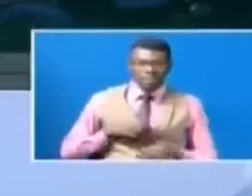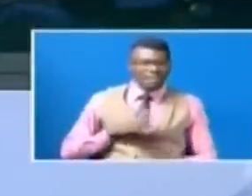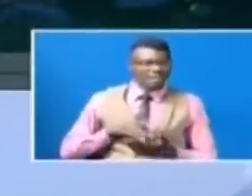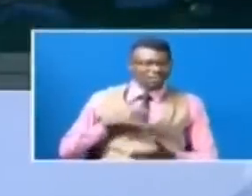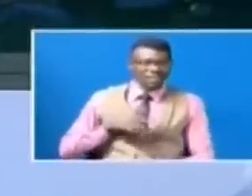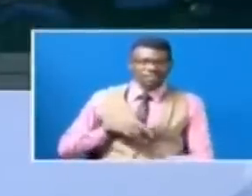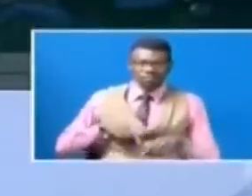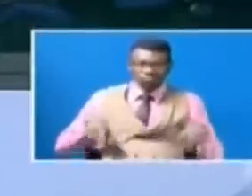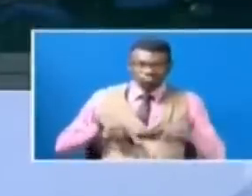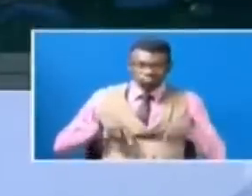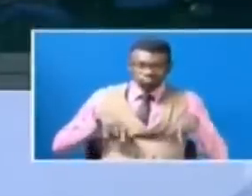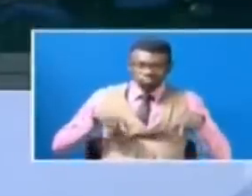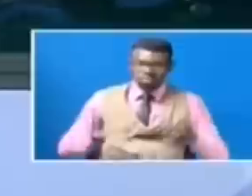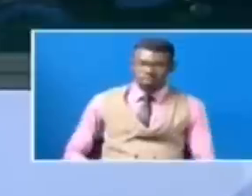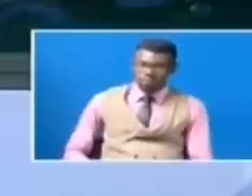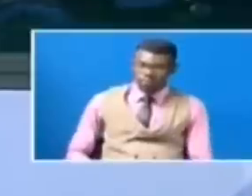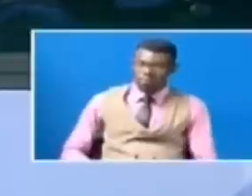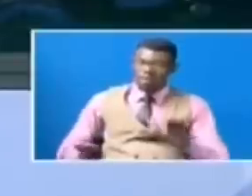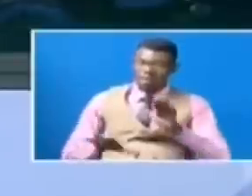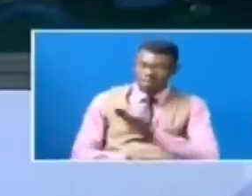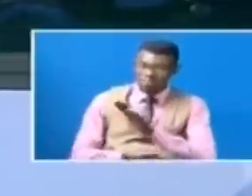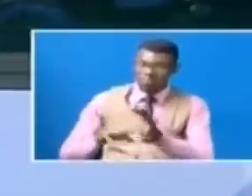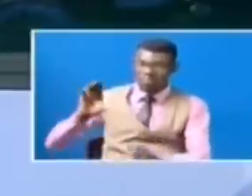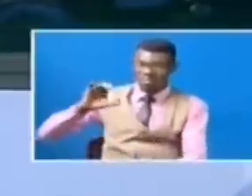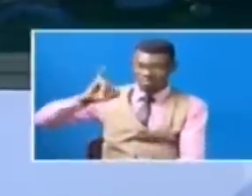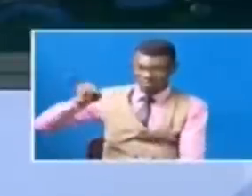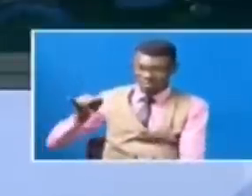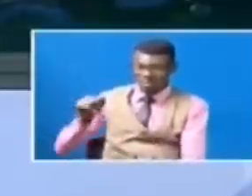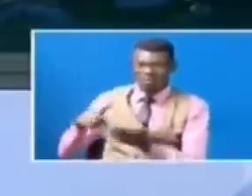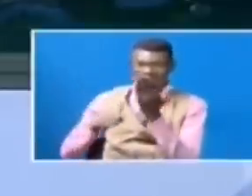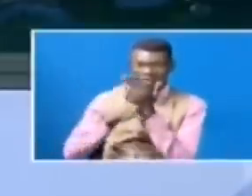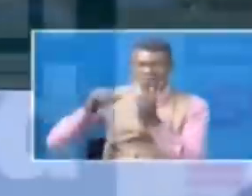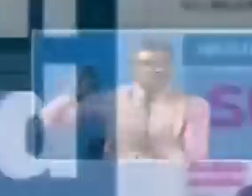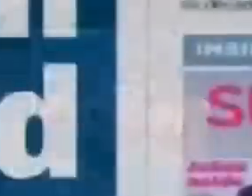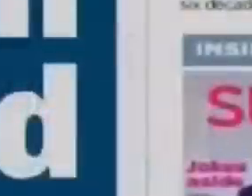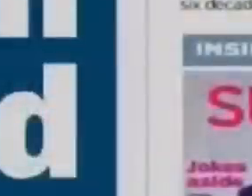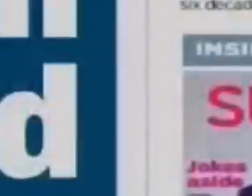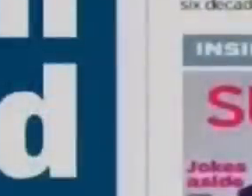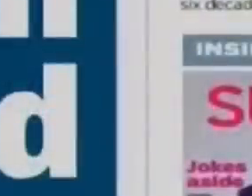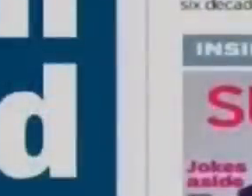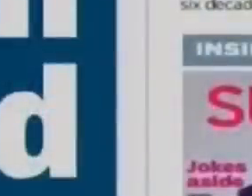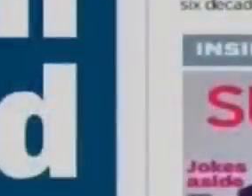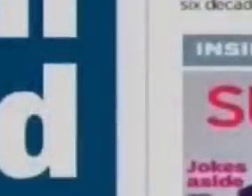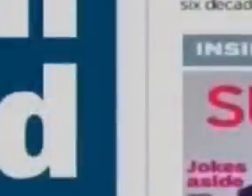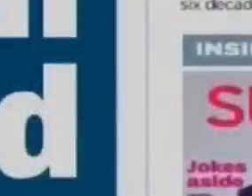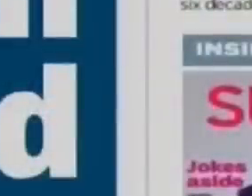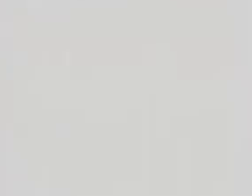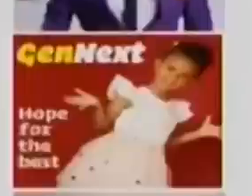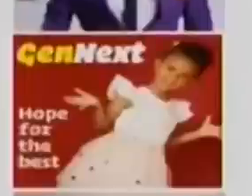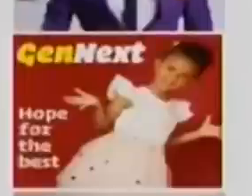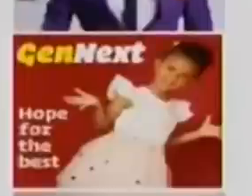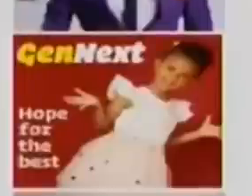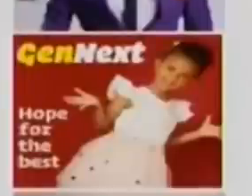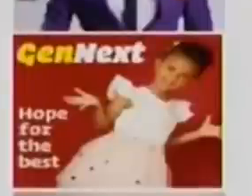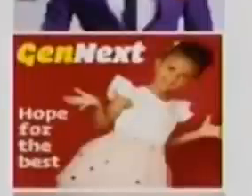scared these days. Deputy Chief Justice Philomena Mwilu says in a candid interview with the Sunday Standard. The second in